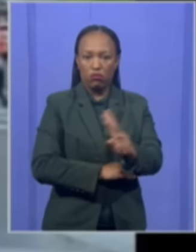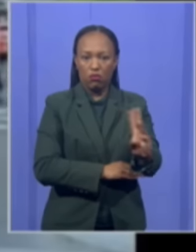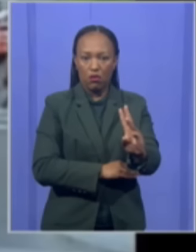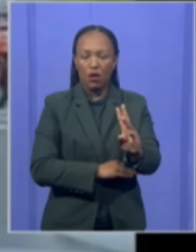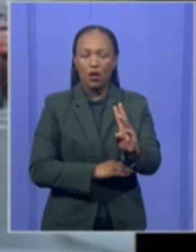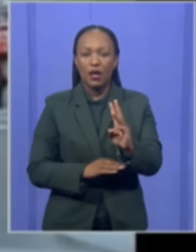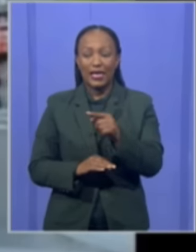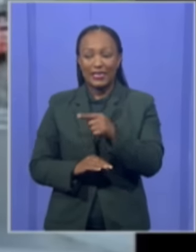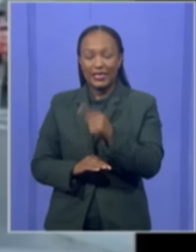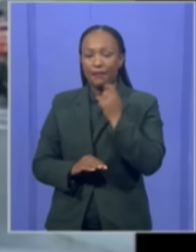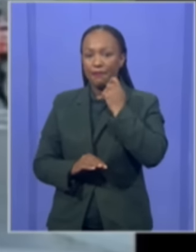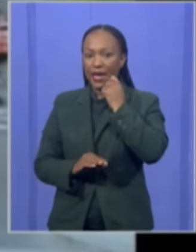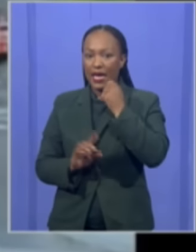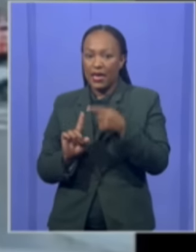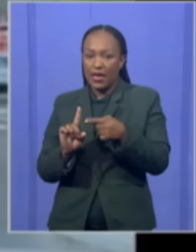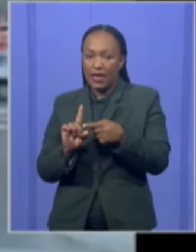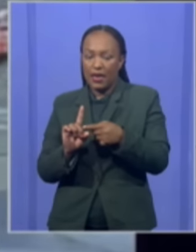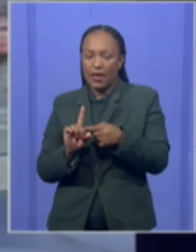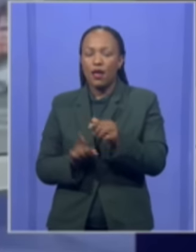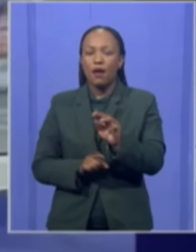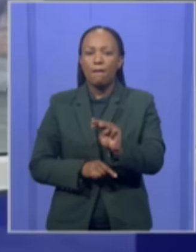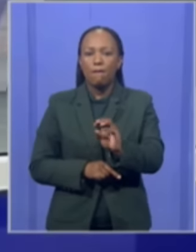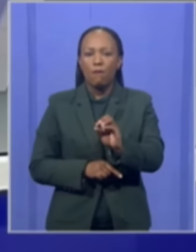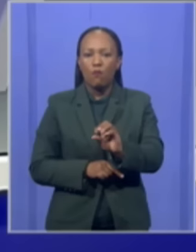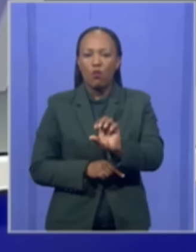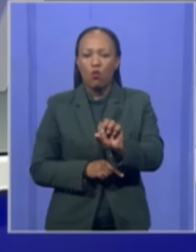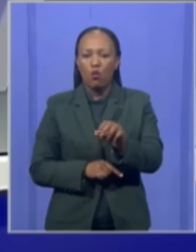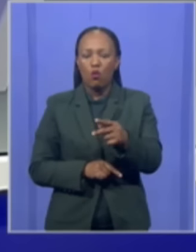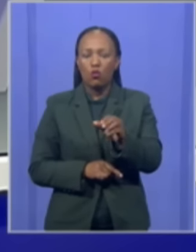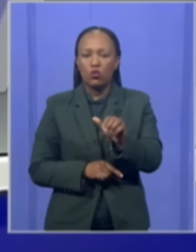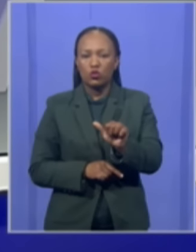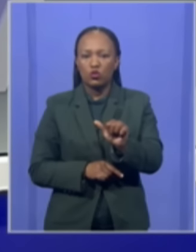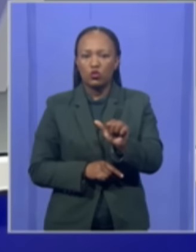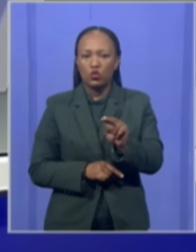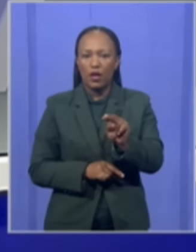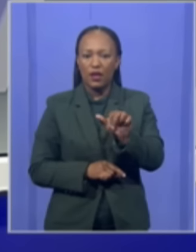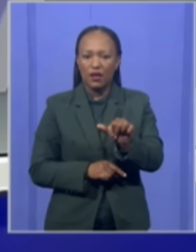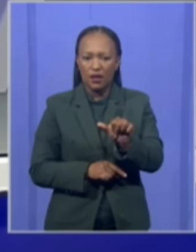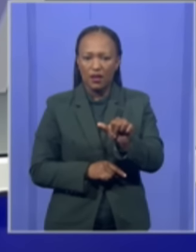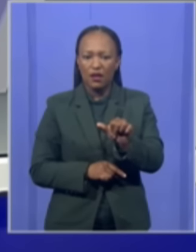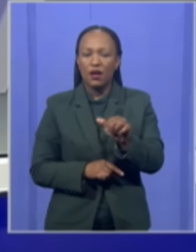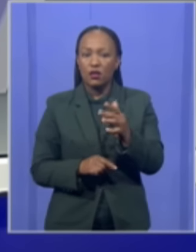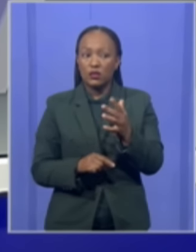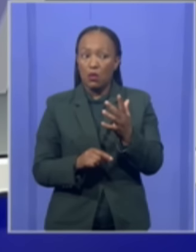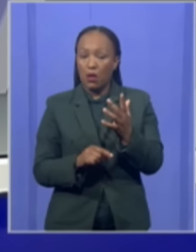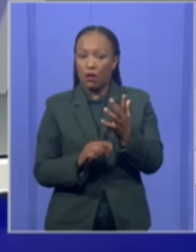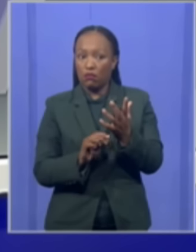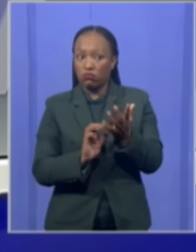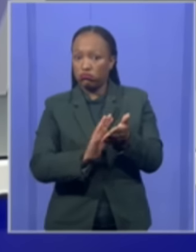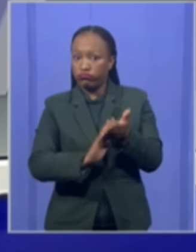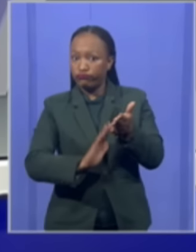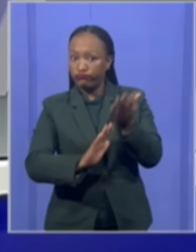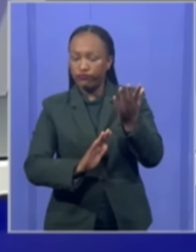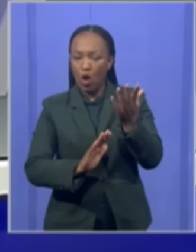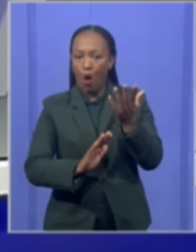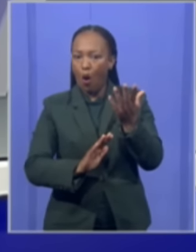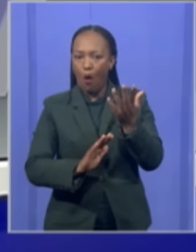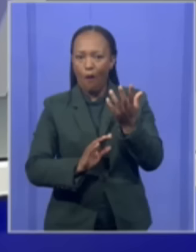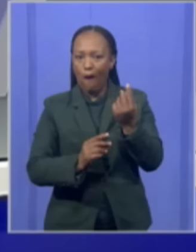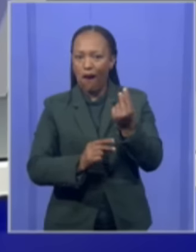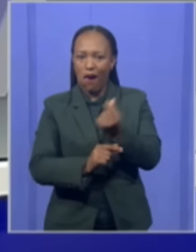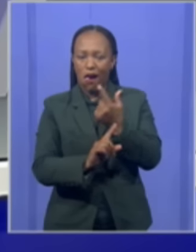Moshwana a gopela ntwe ka bo bega ditaba re bitšang right of reply so ya ba banna